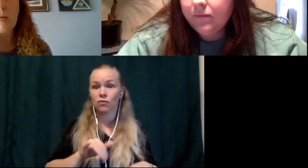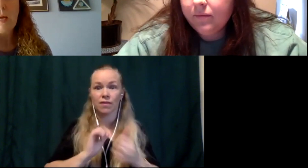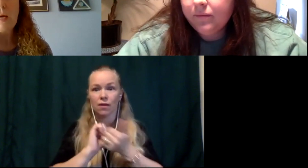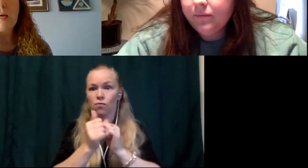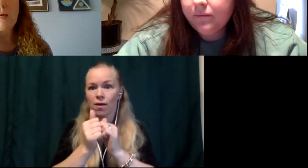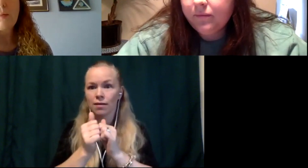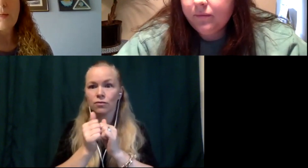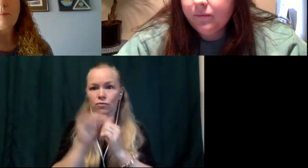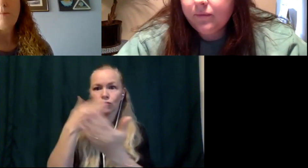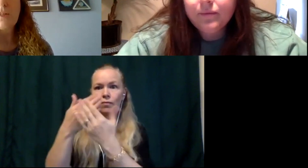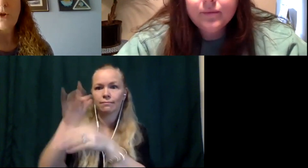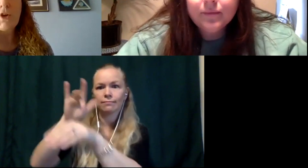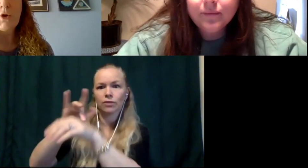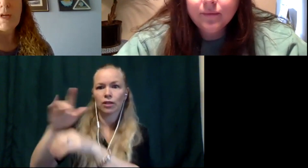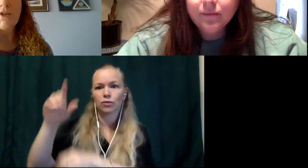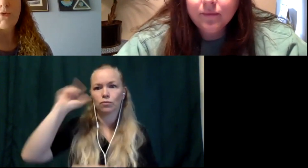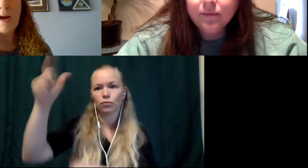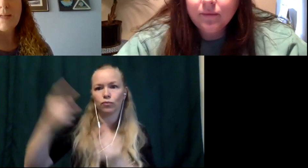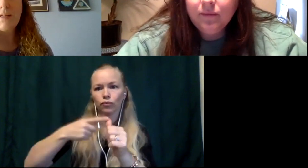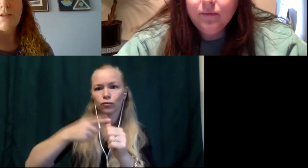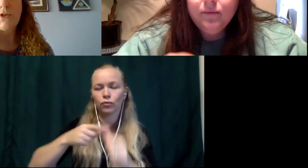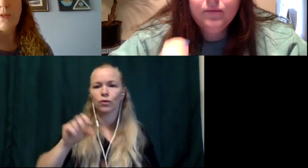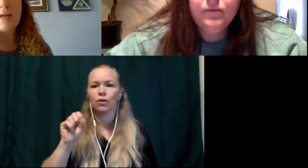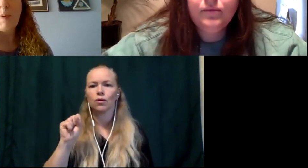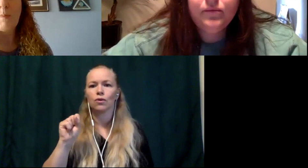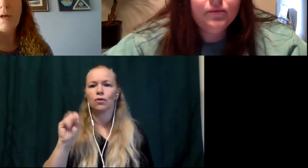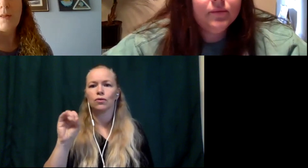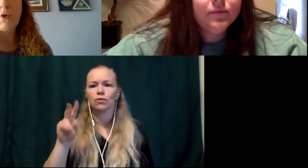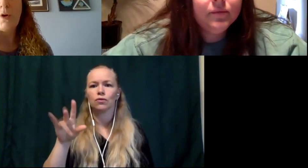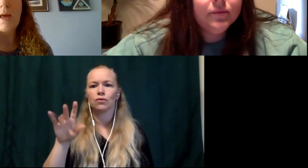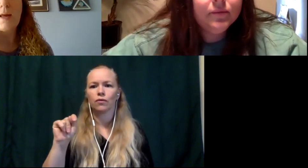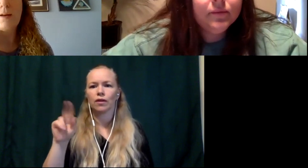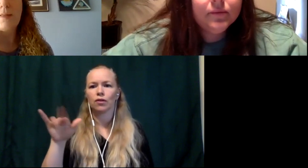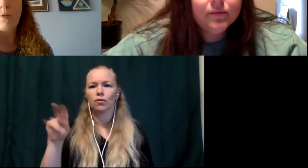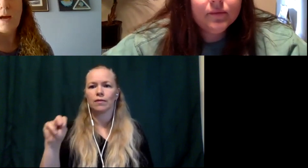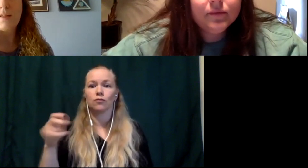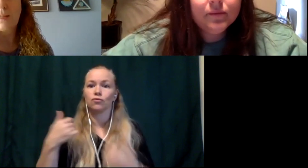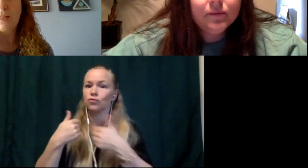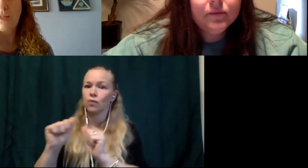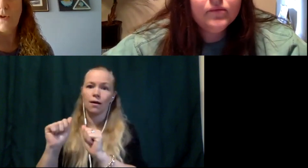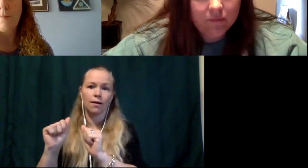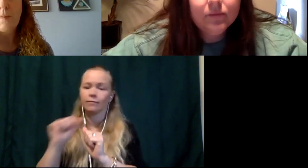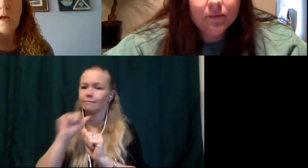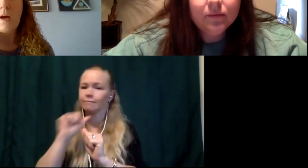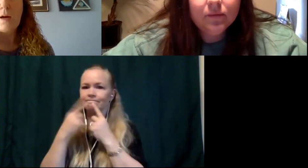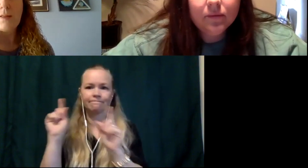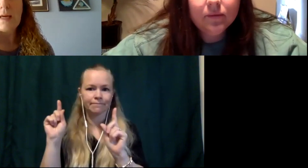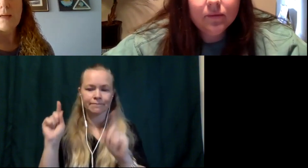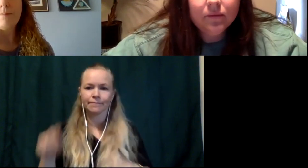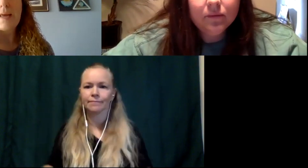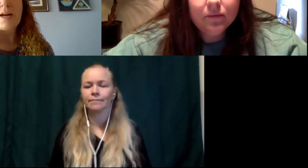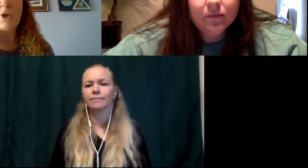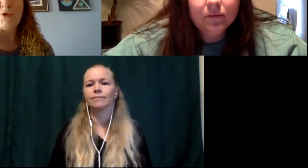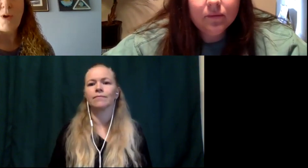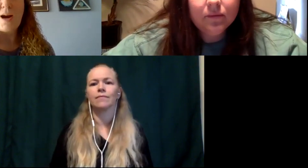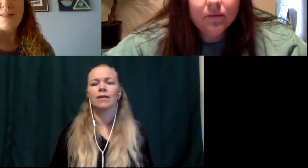moon. The Soviet Union tried to land people on the moon and they were not successful.